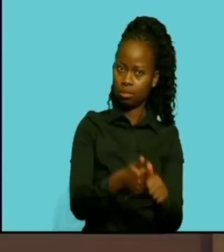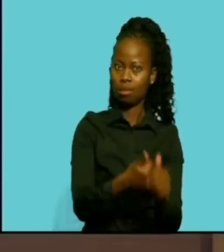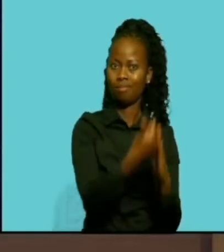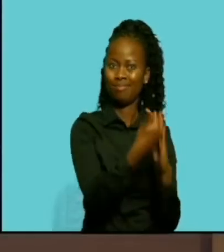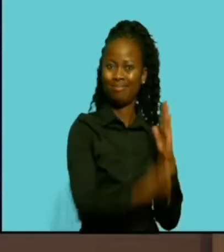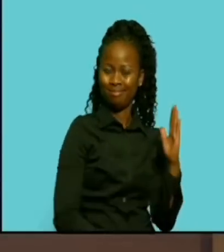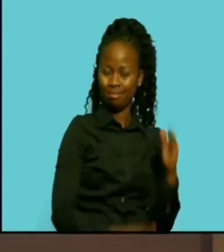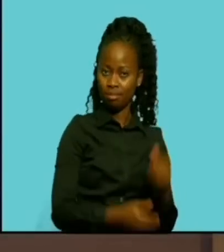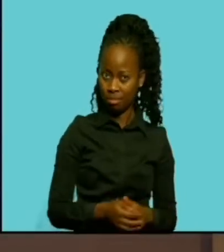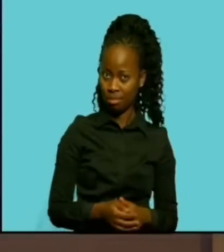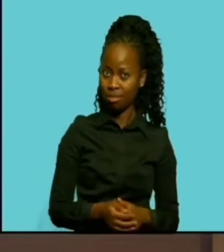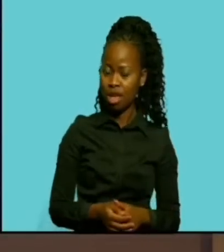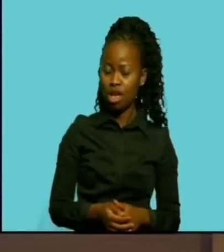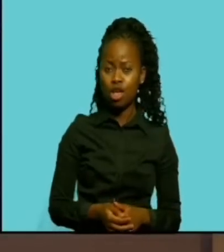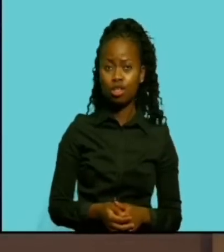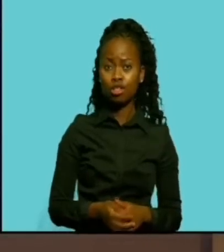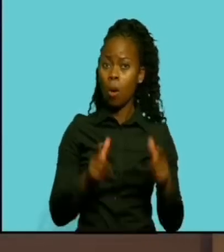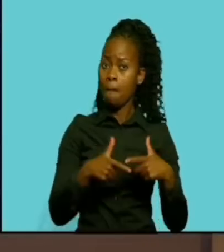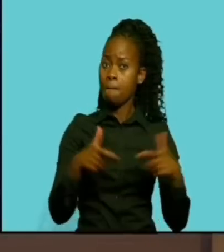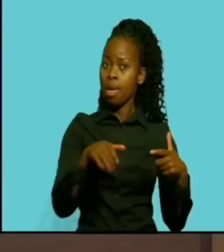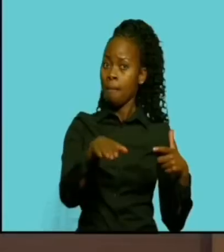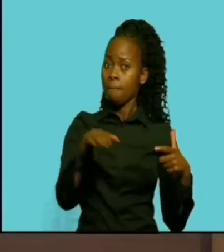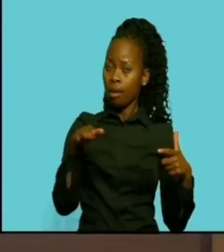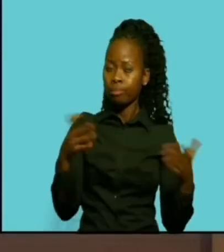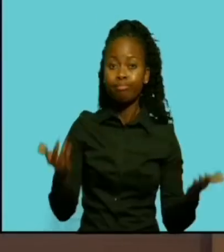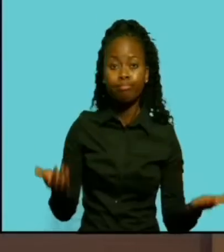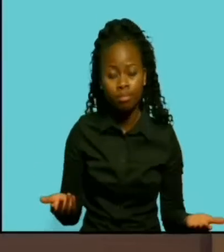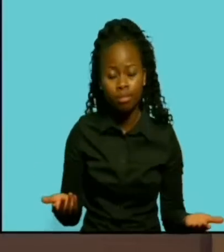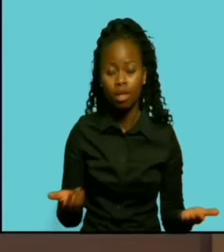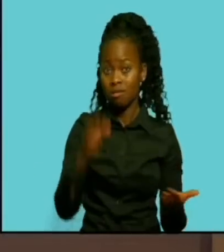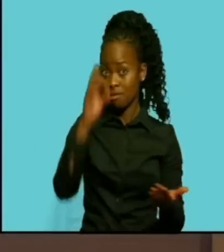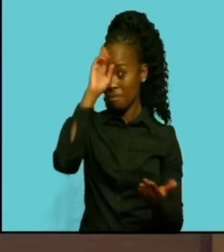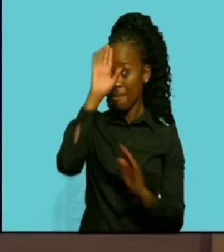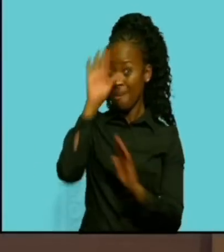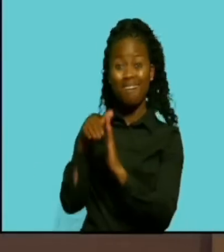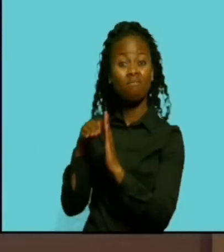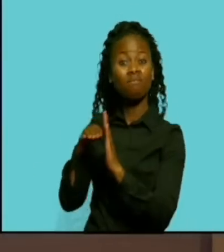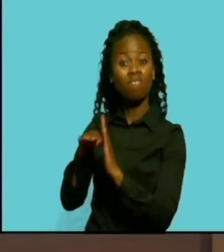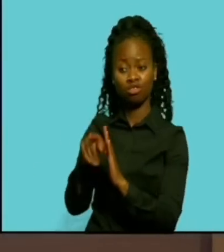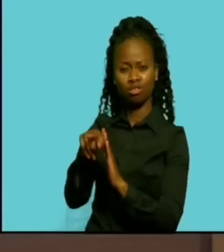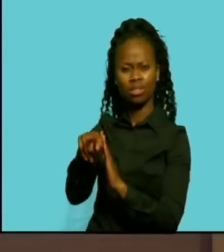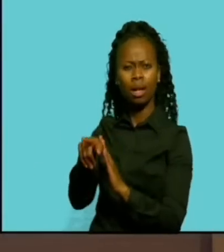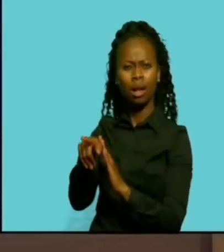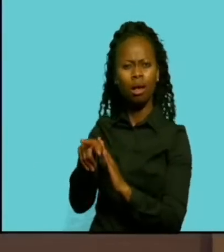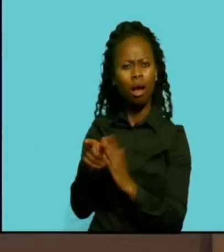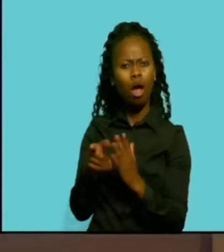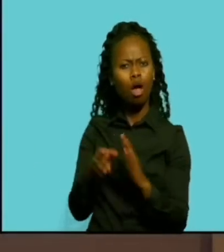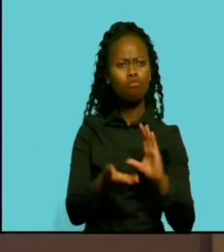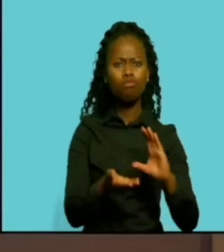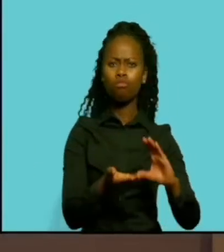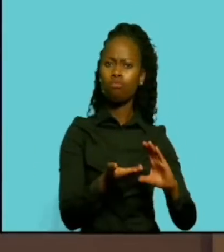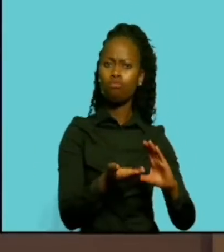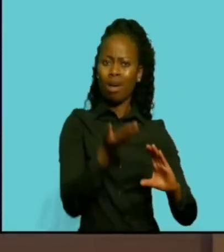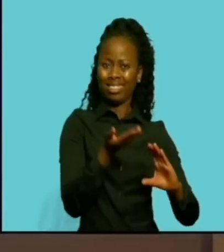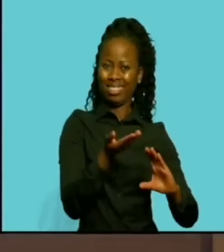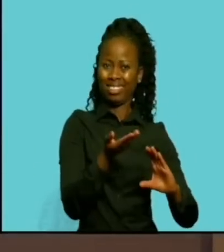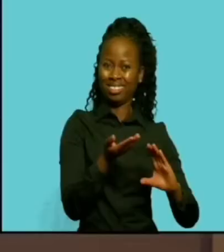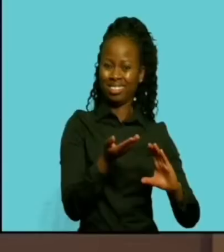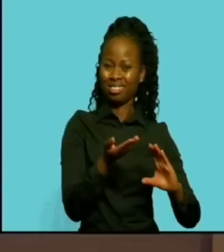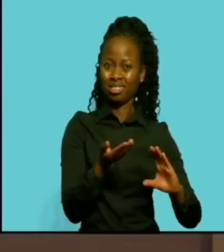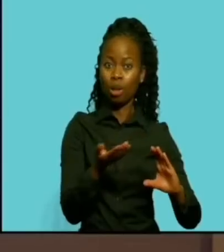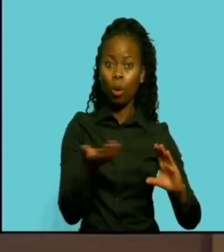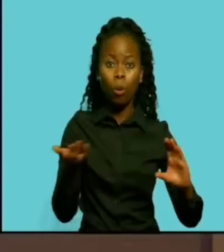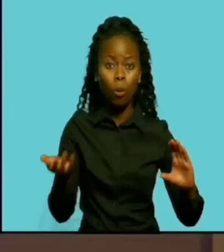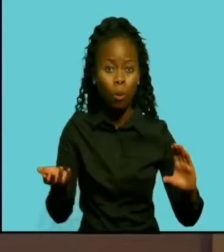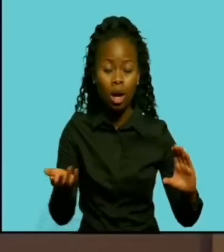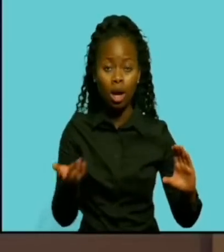bank, it's got to be inflation is rising. Please protect the working people from the ravages